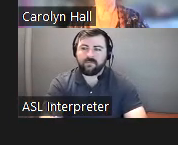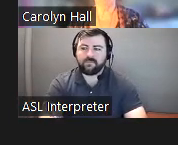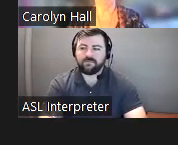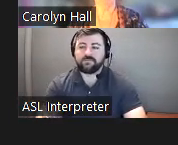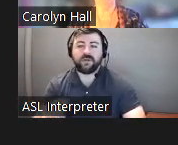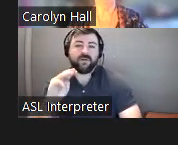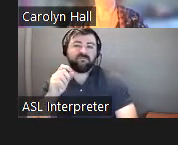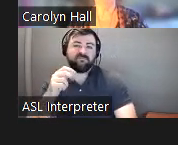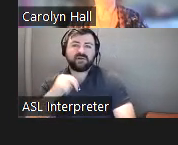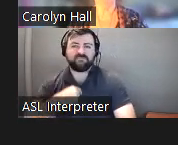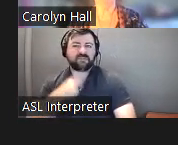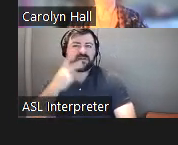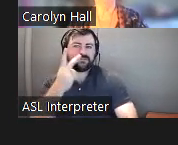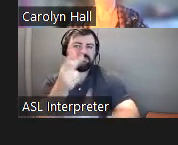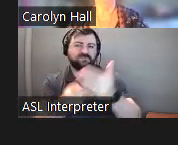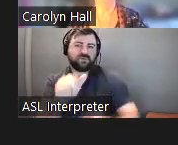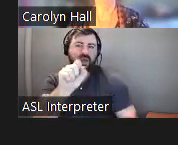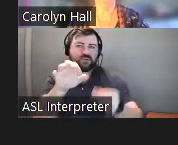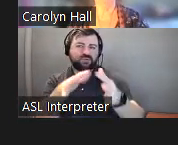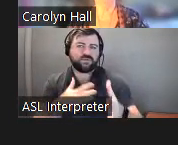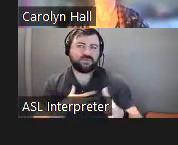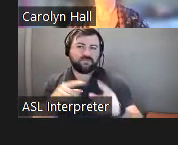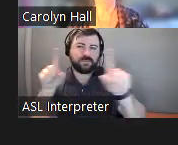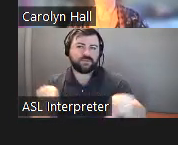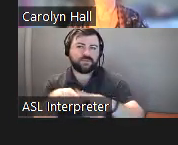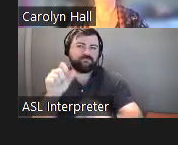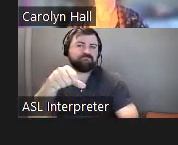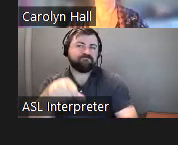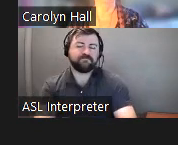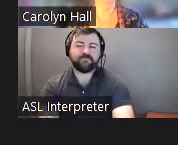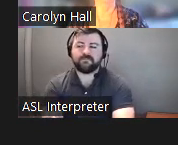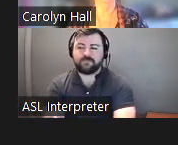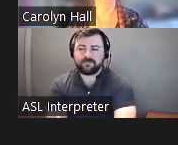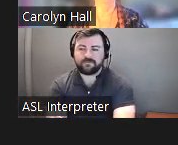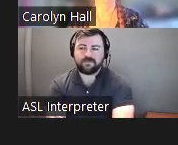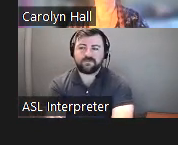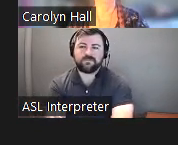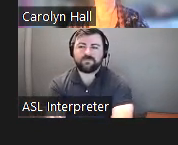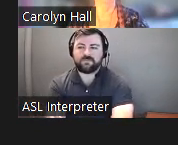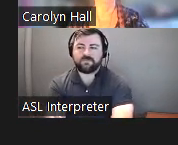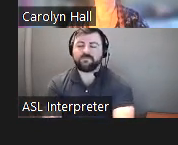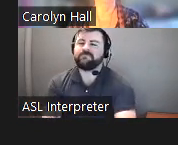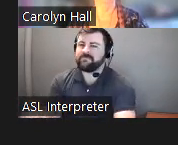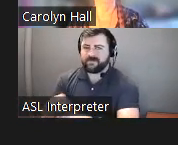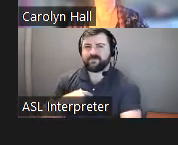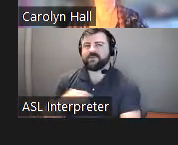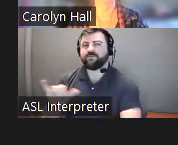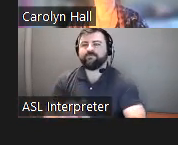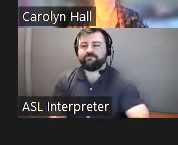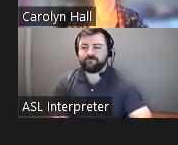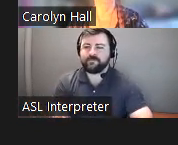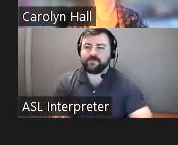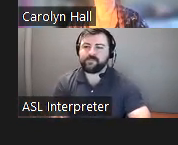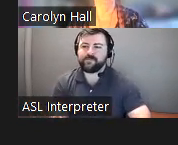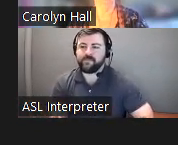both ASL interpreters on my screen. Yes, as well as I. So